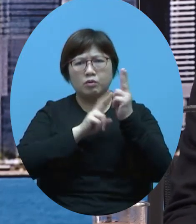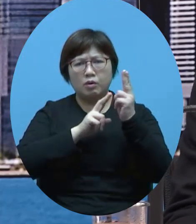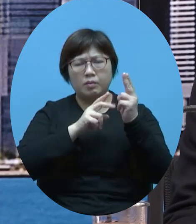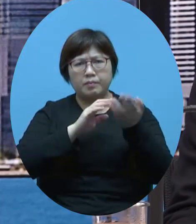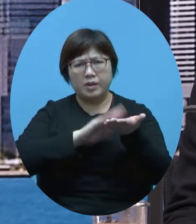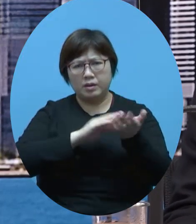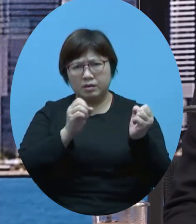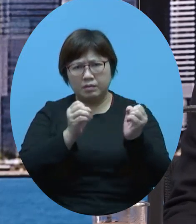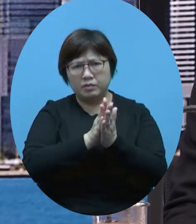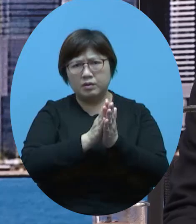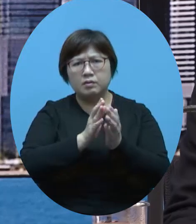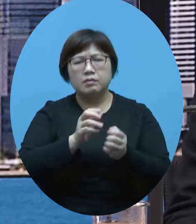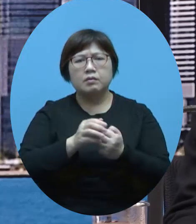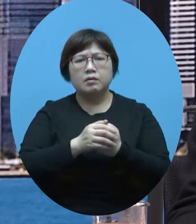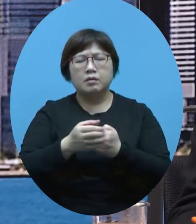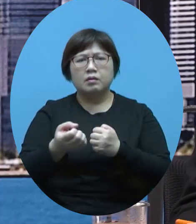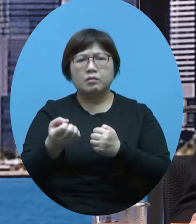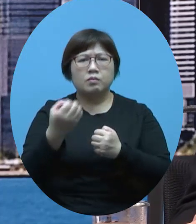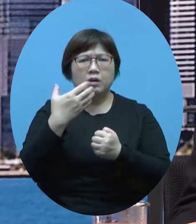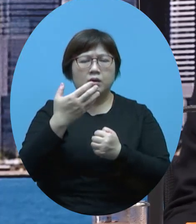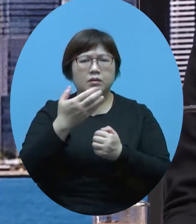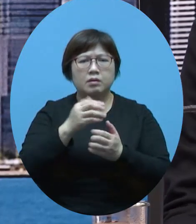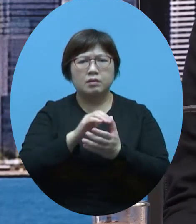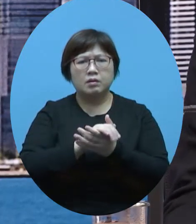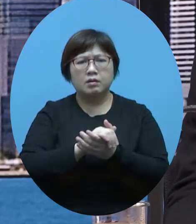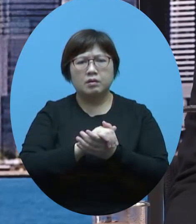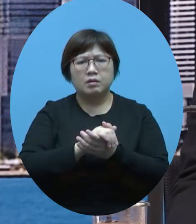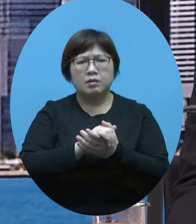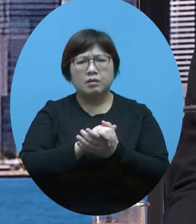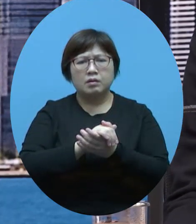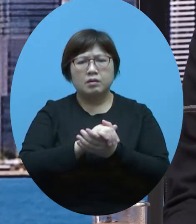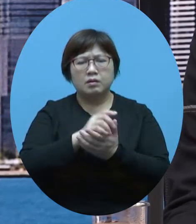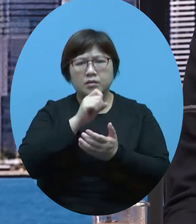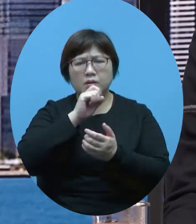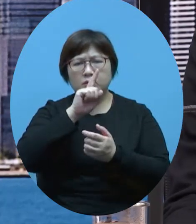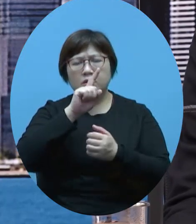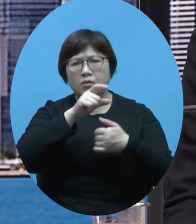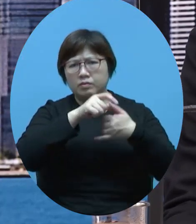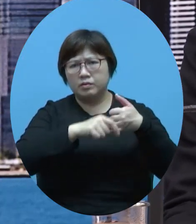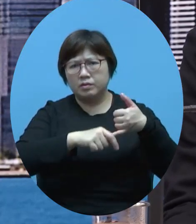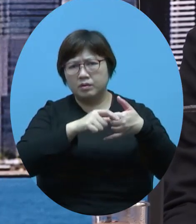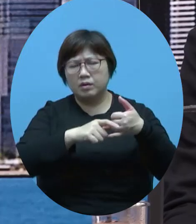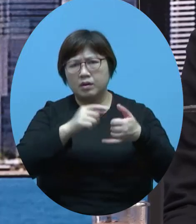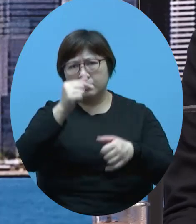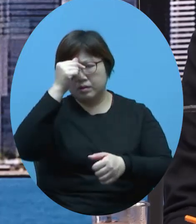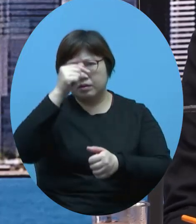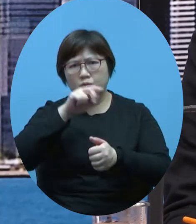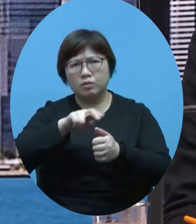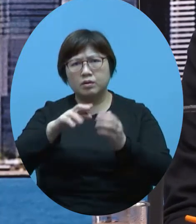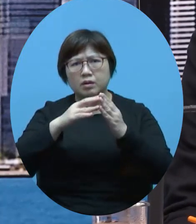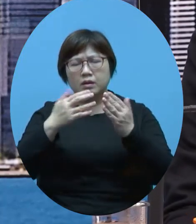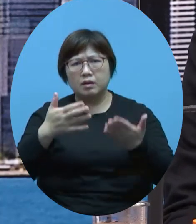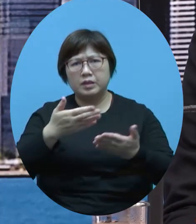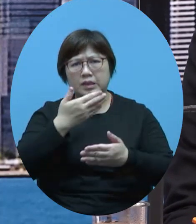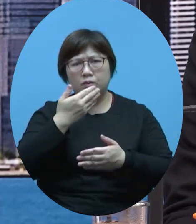has died this morning. I mean, is it, has he died from the COVID-19 virus? And why then does